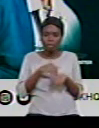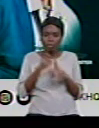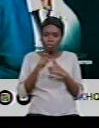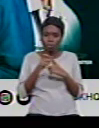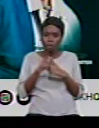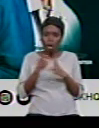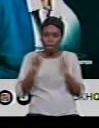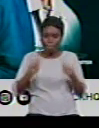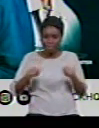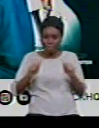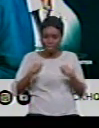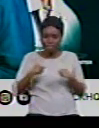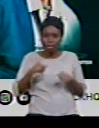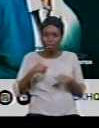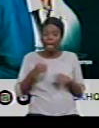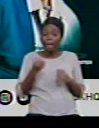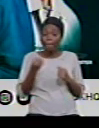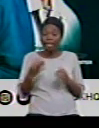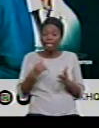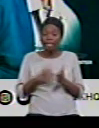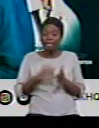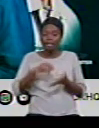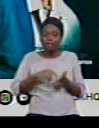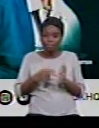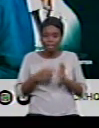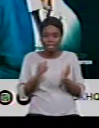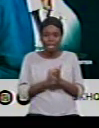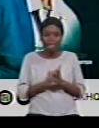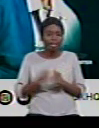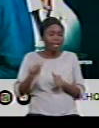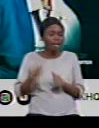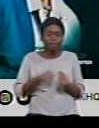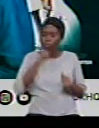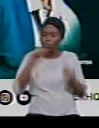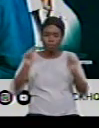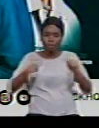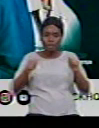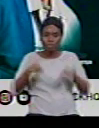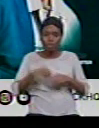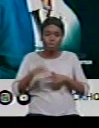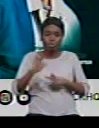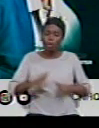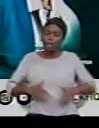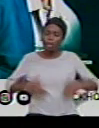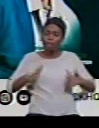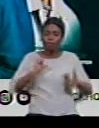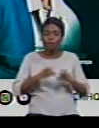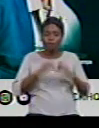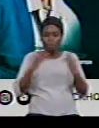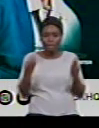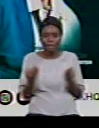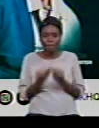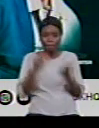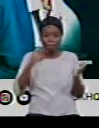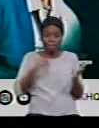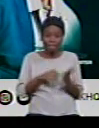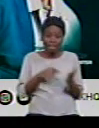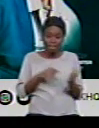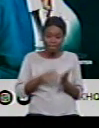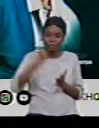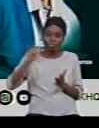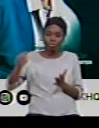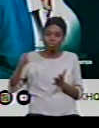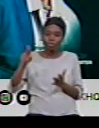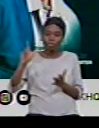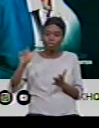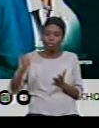plural. What does it mean? That every impossibility in your life and in your family, this July